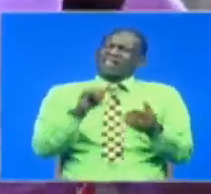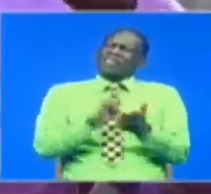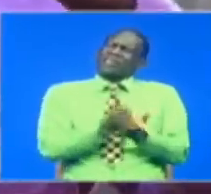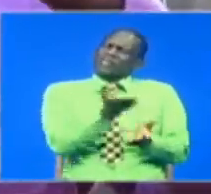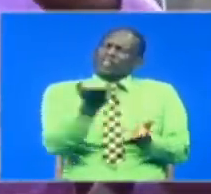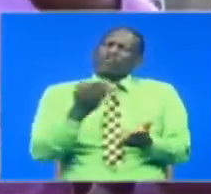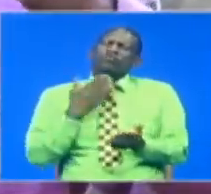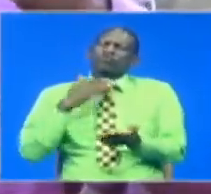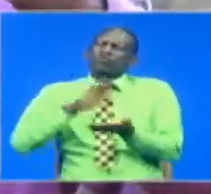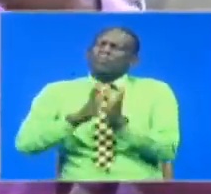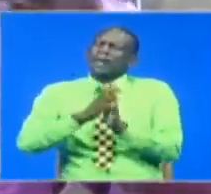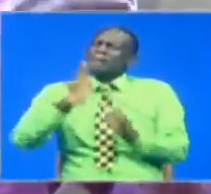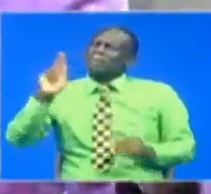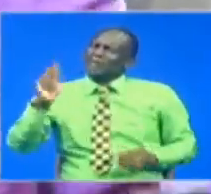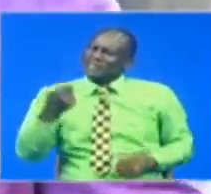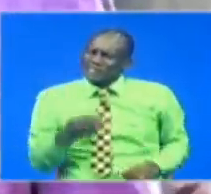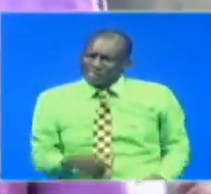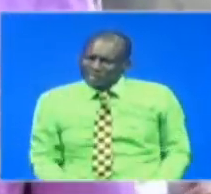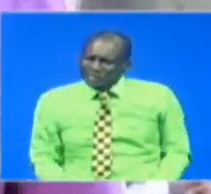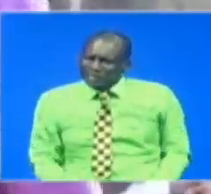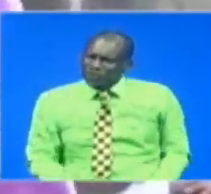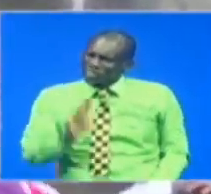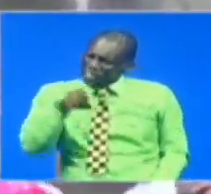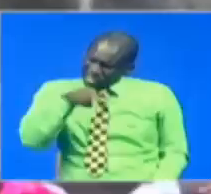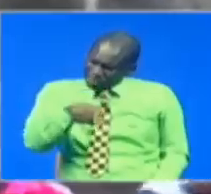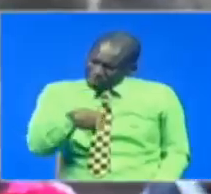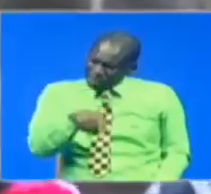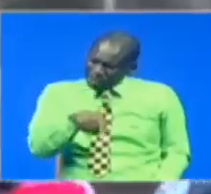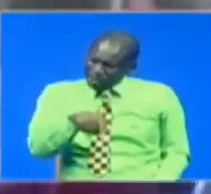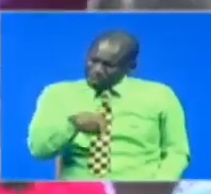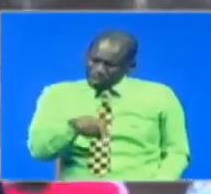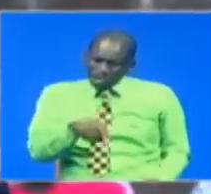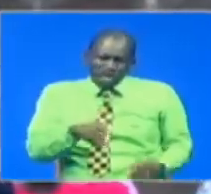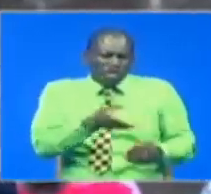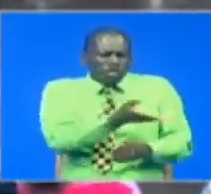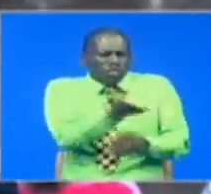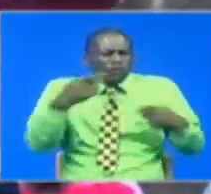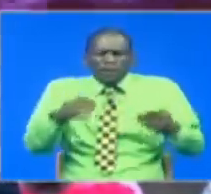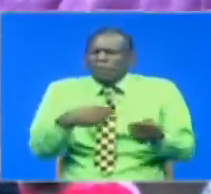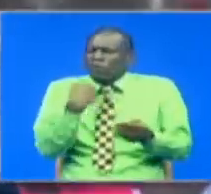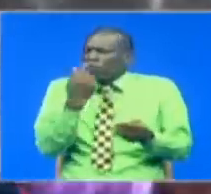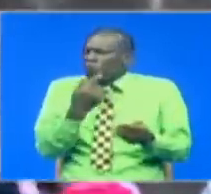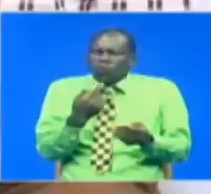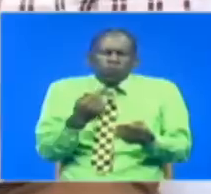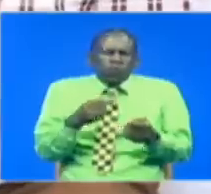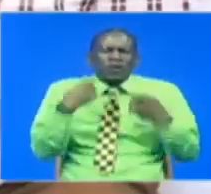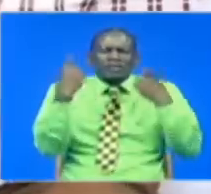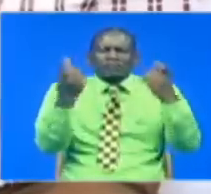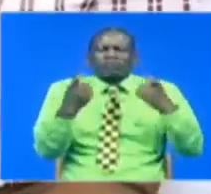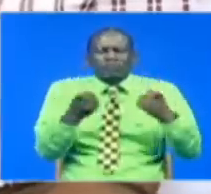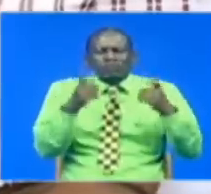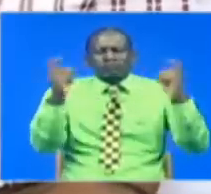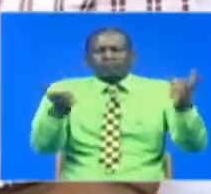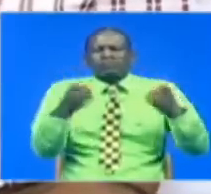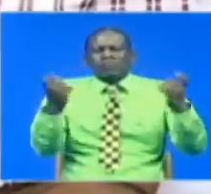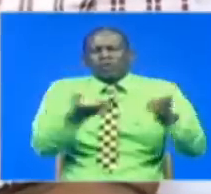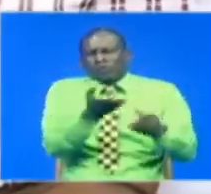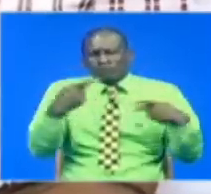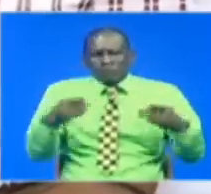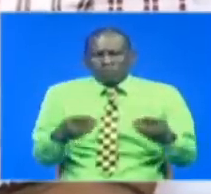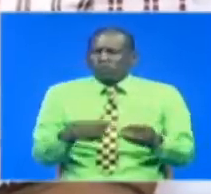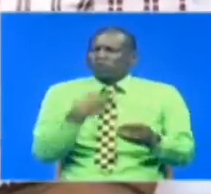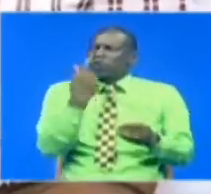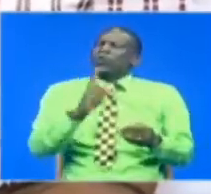rais wa Kenya. Hawa watu nani amewaroga jamani? Nani